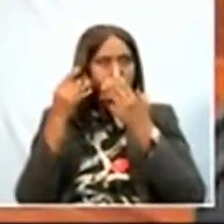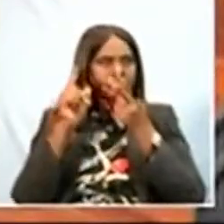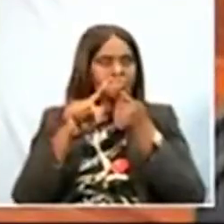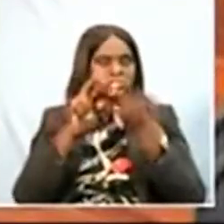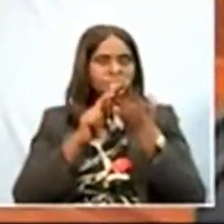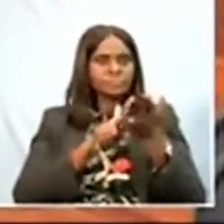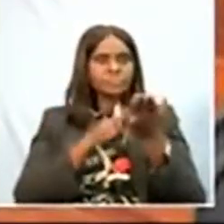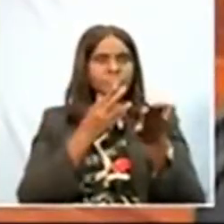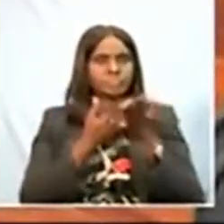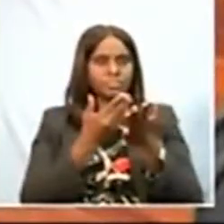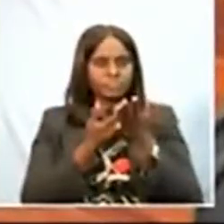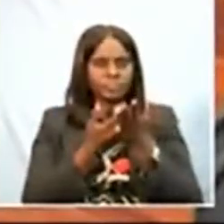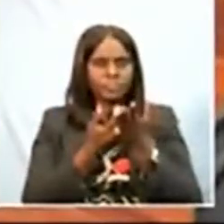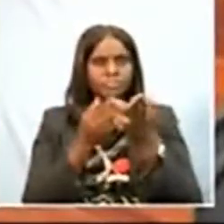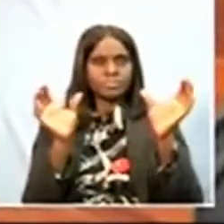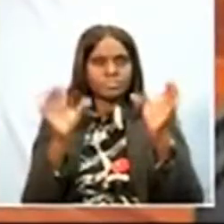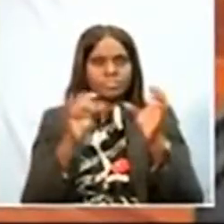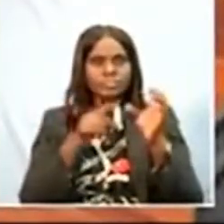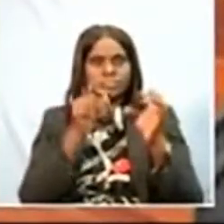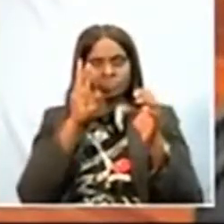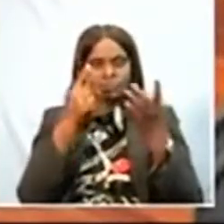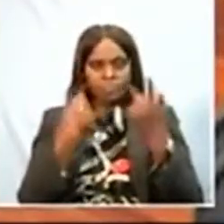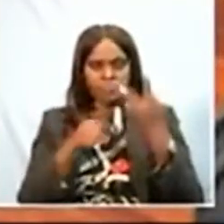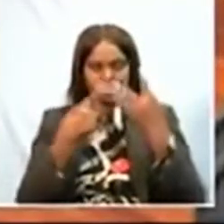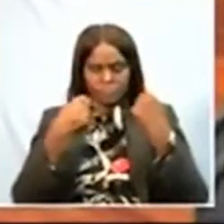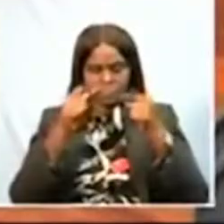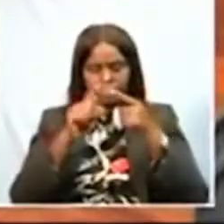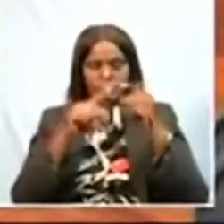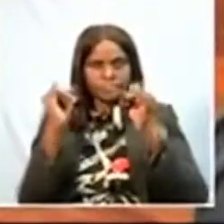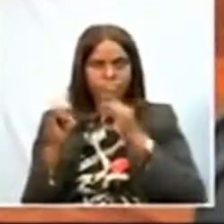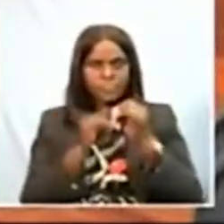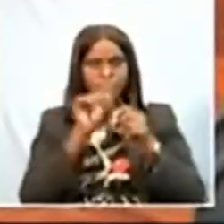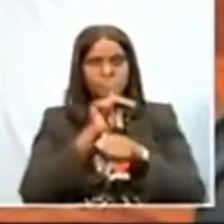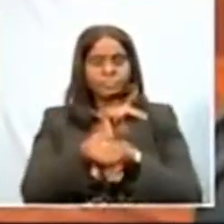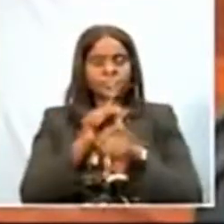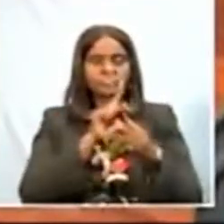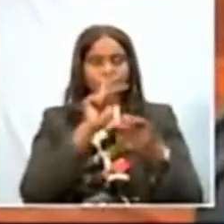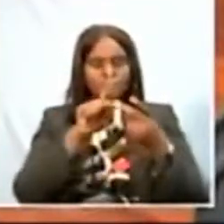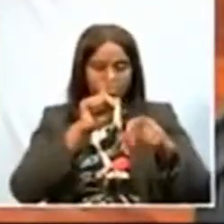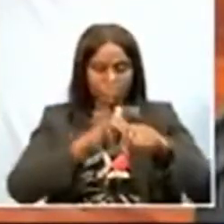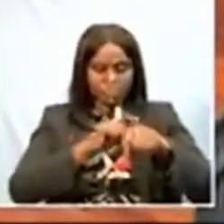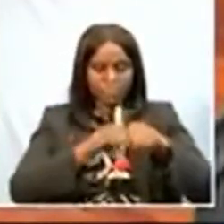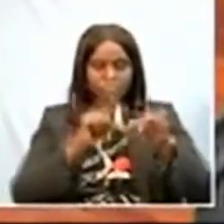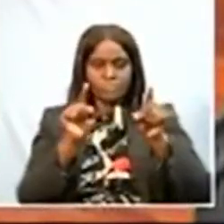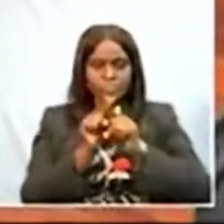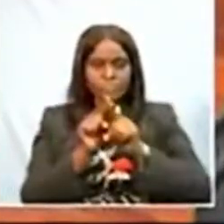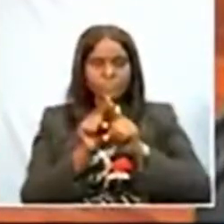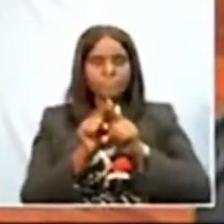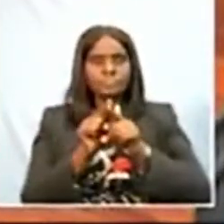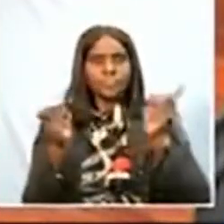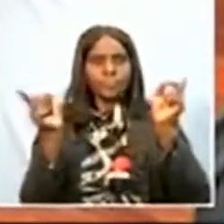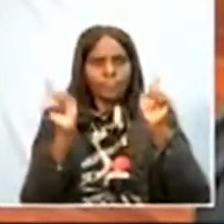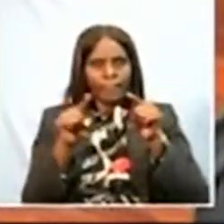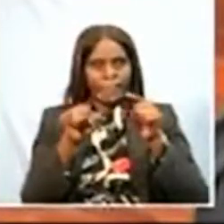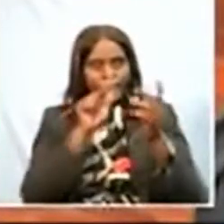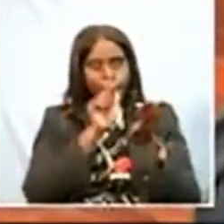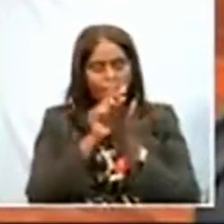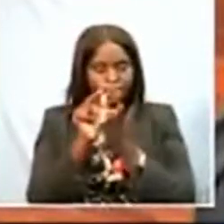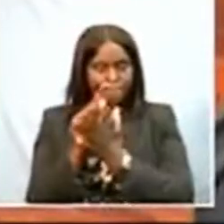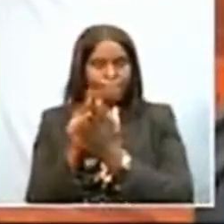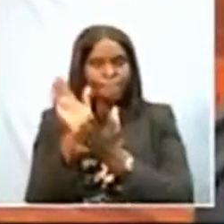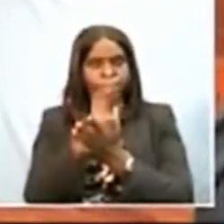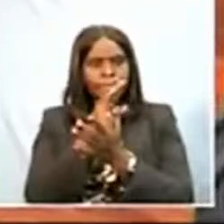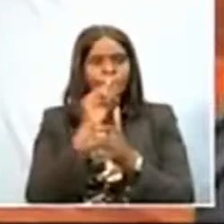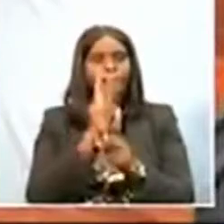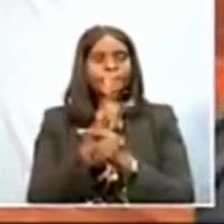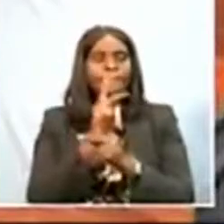report that the Council will endeavor to implement projects on time as and when approvals are